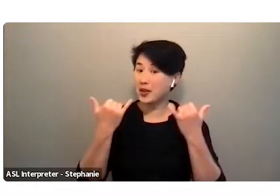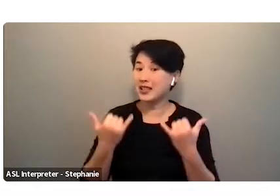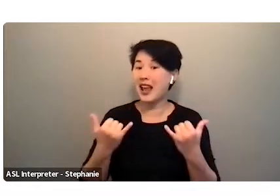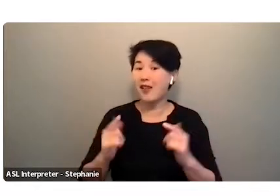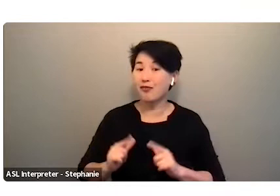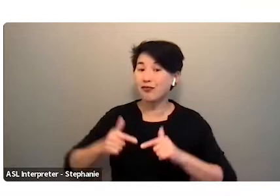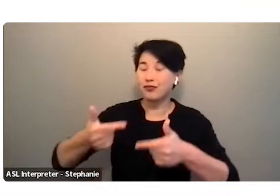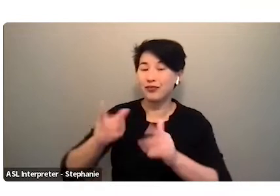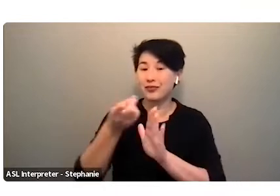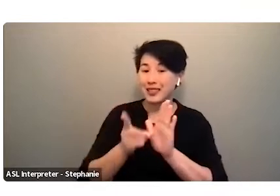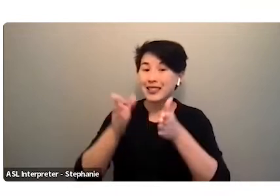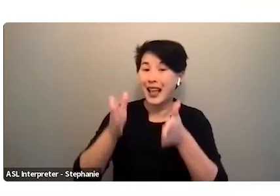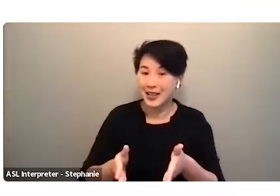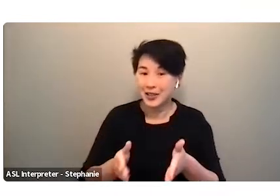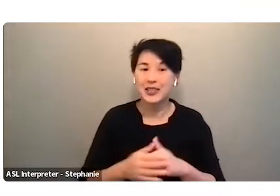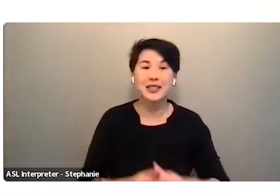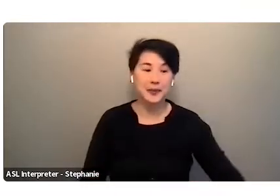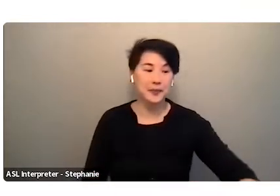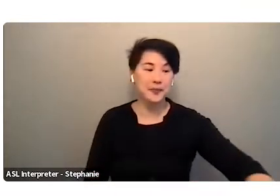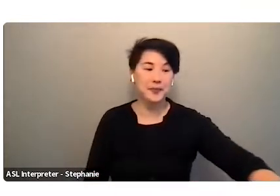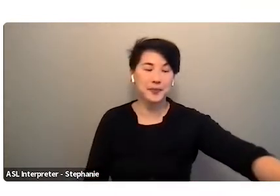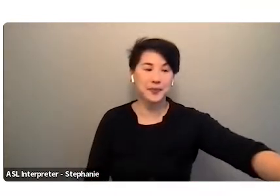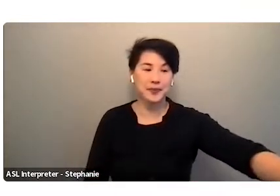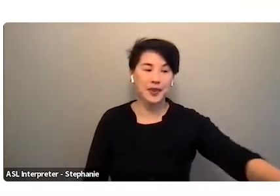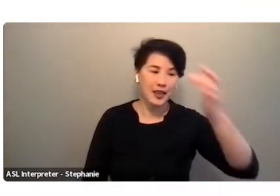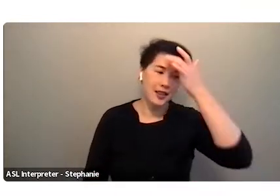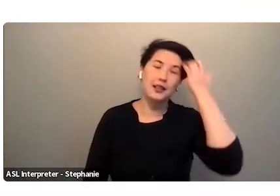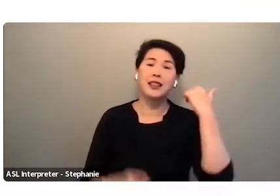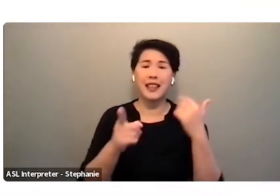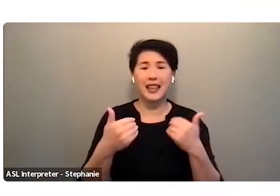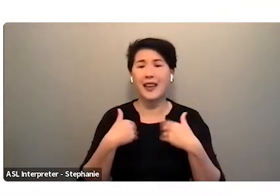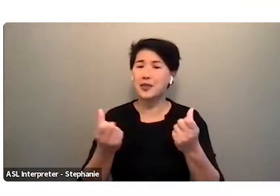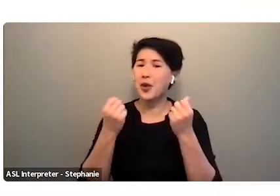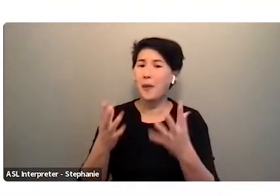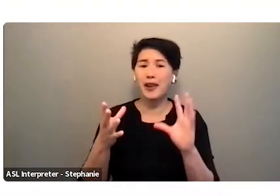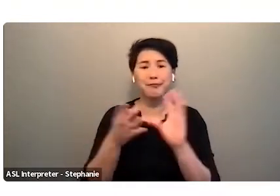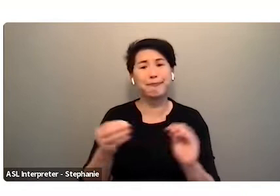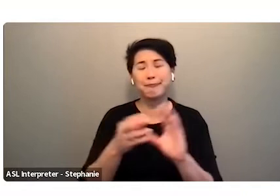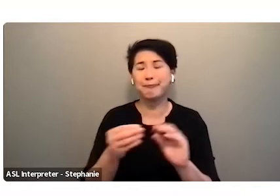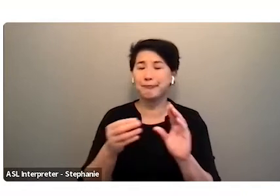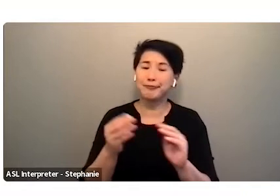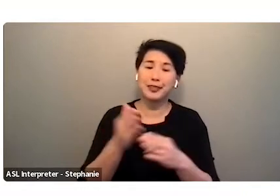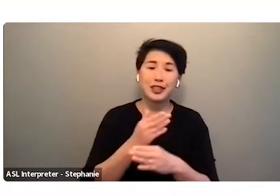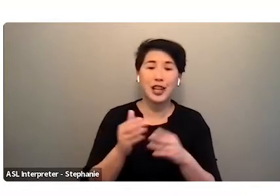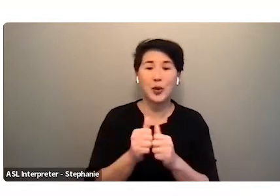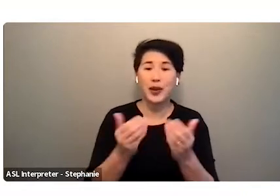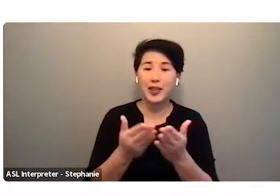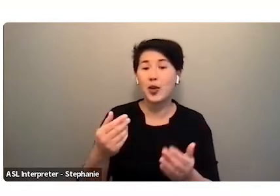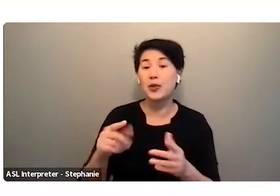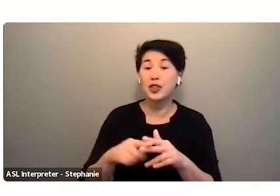over to our designers. They're have so much to share with you. We're going to start off with Gordon and